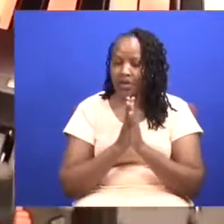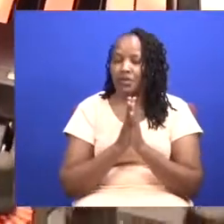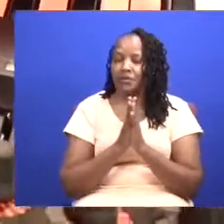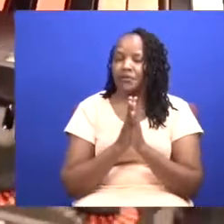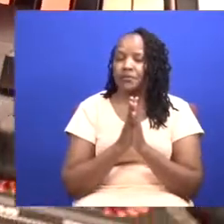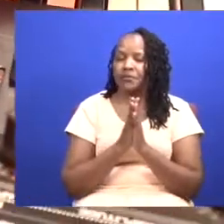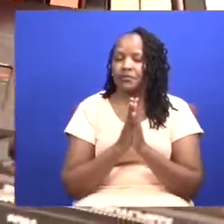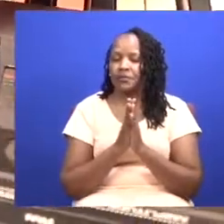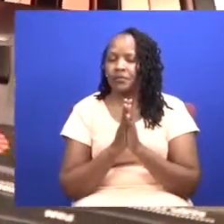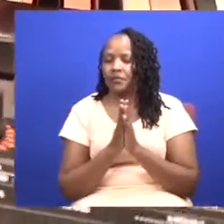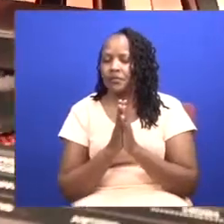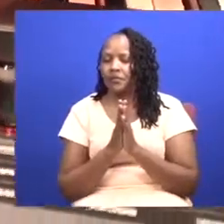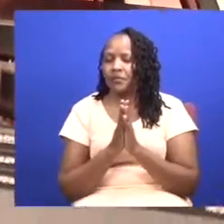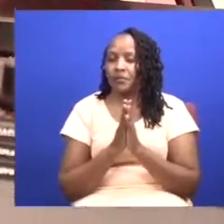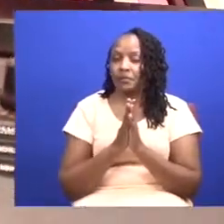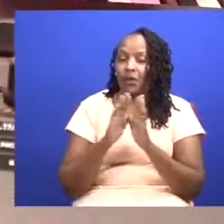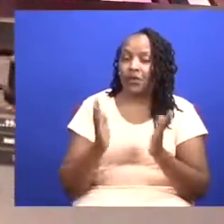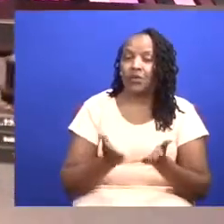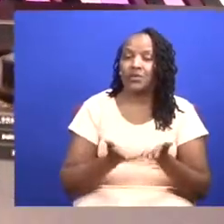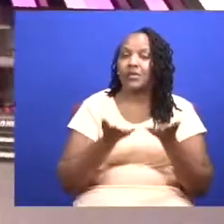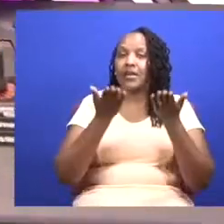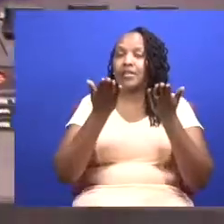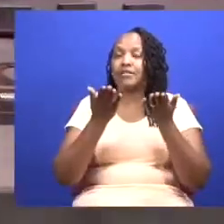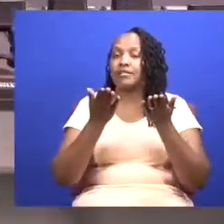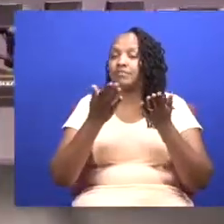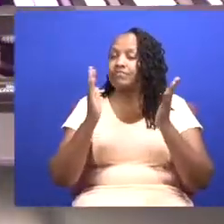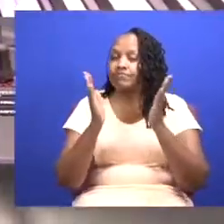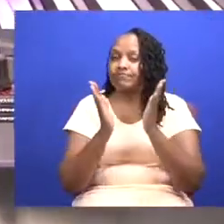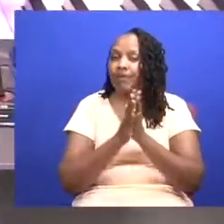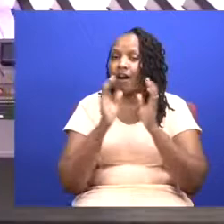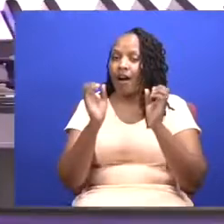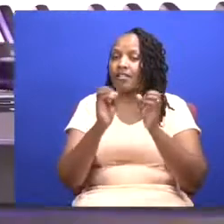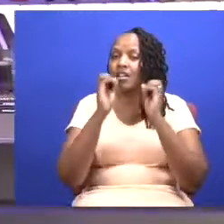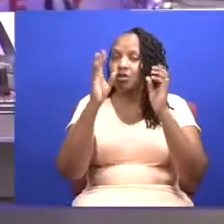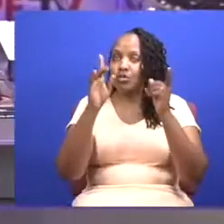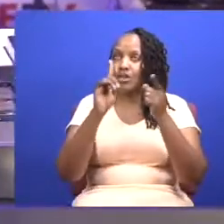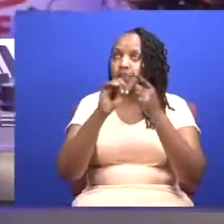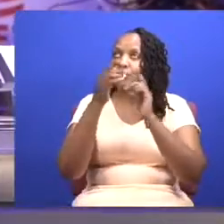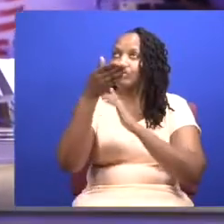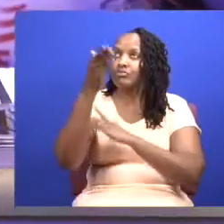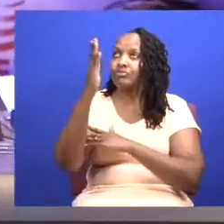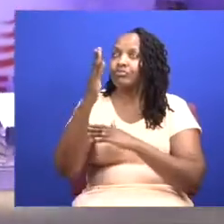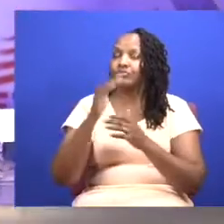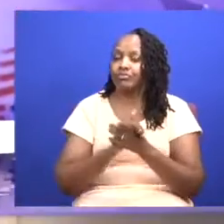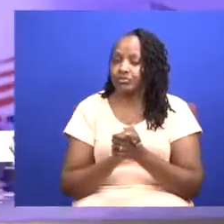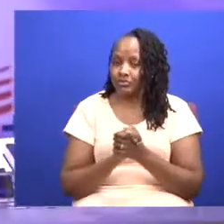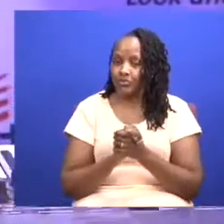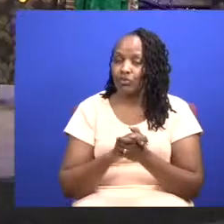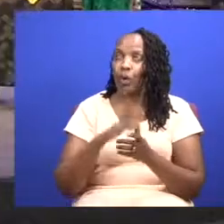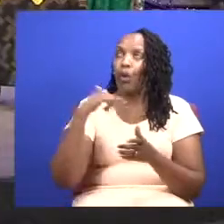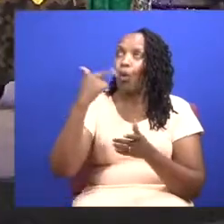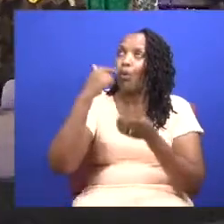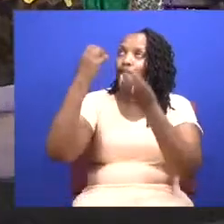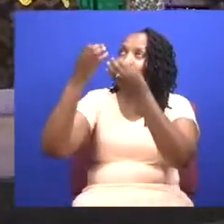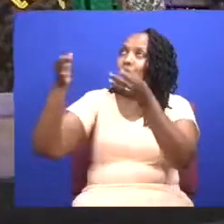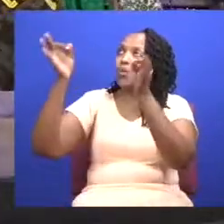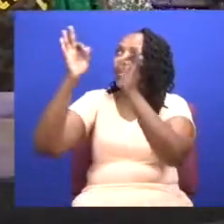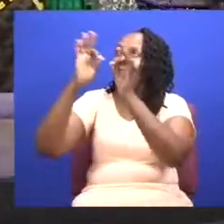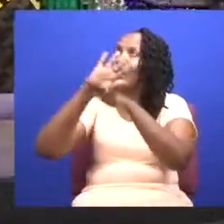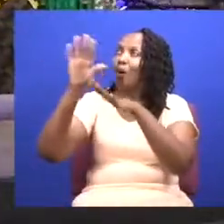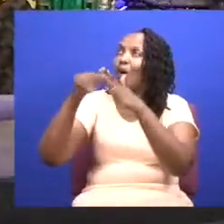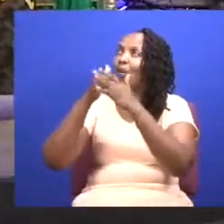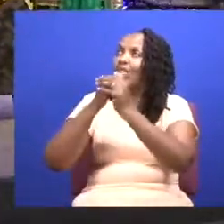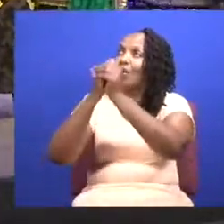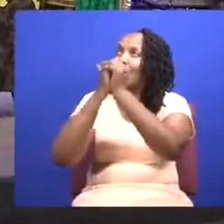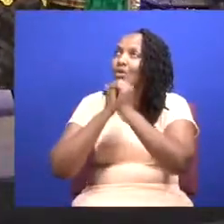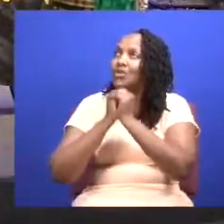Lord, we raise up of hallelujah to the Lord. We raise a hallelujah to the Lord, to Him who